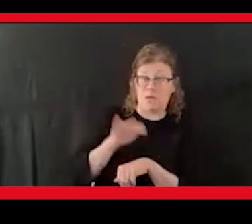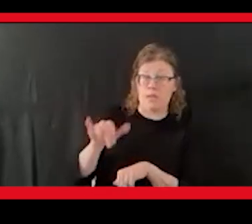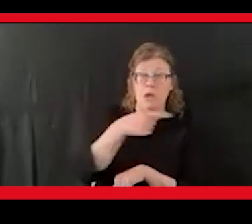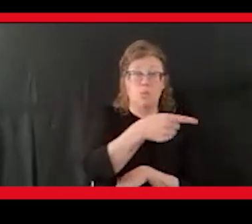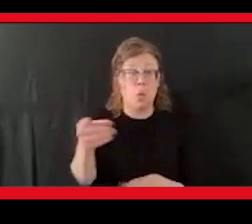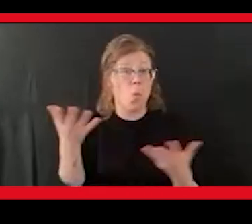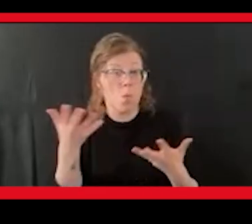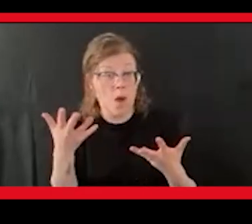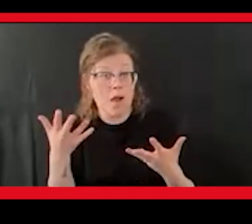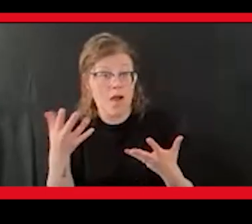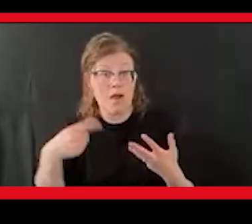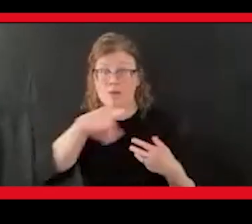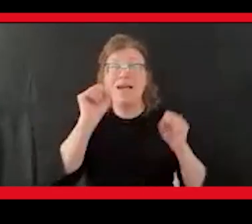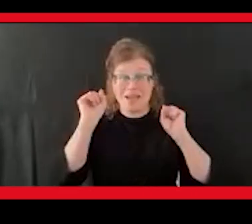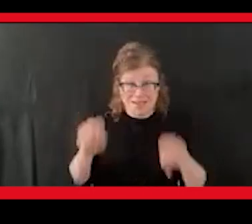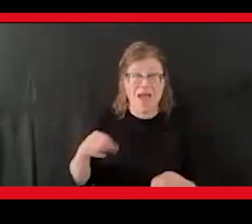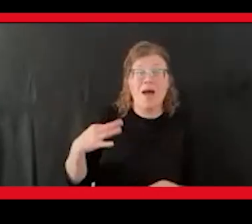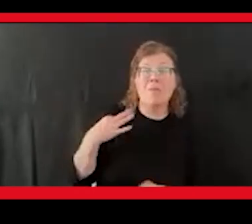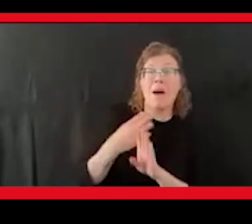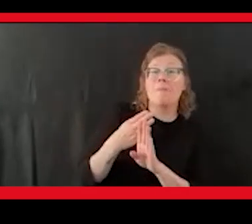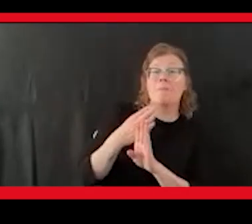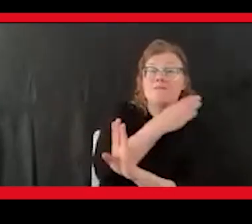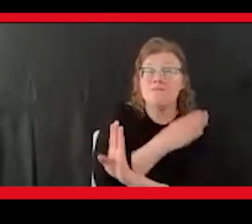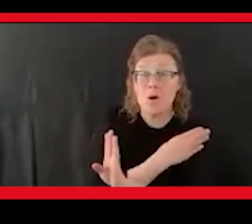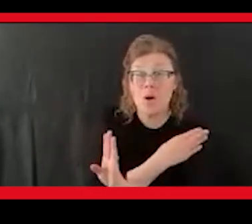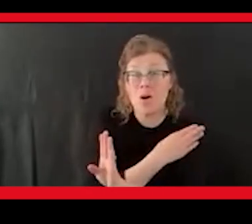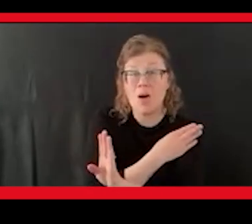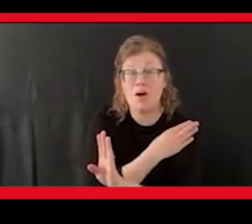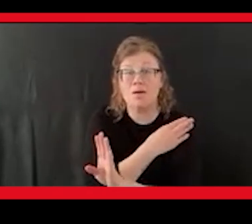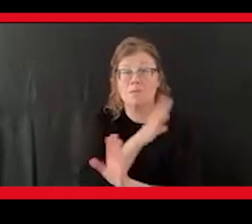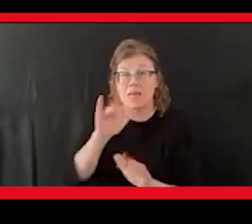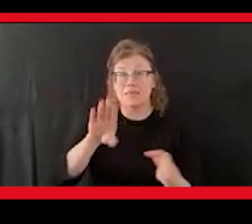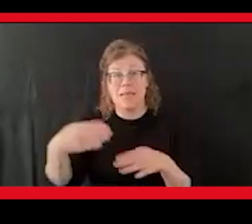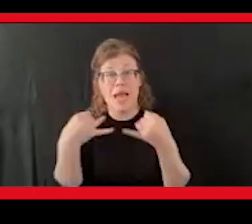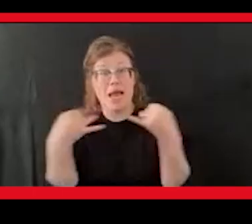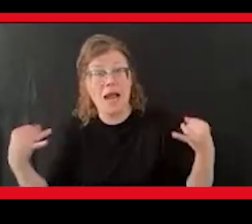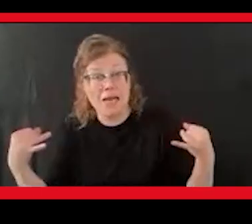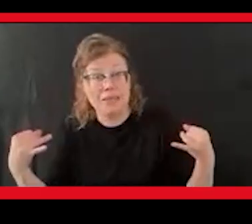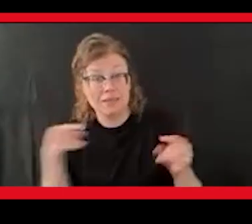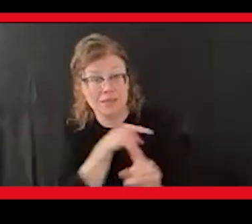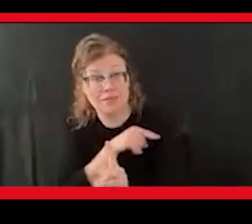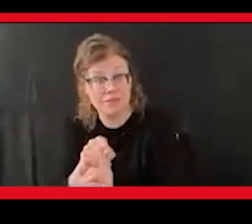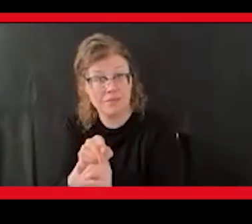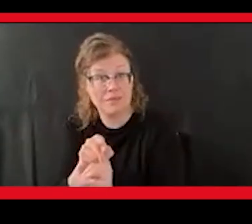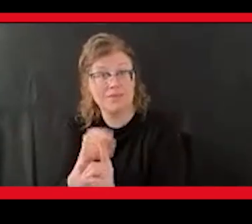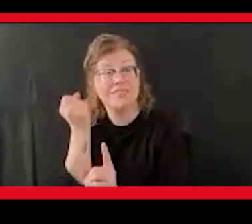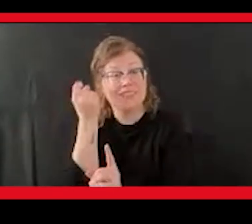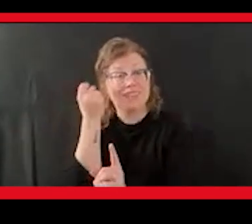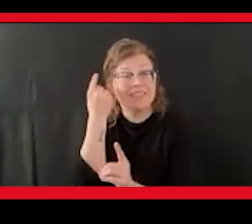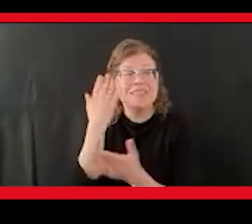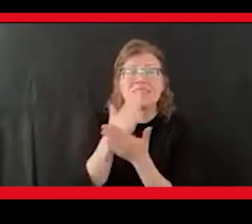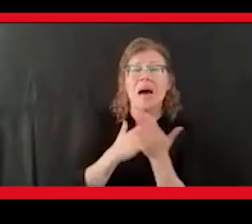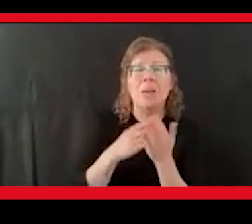application deadline of May 6th, by the time we are in assessment, some projects would have already been